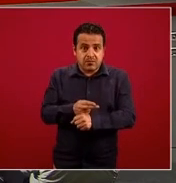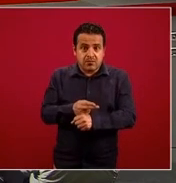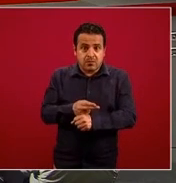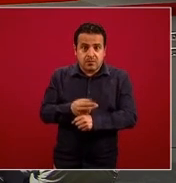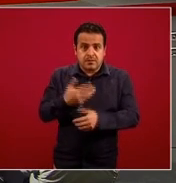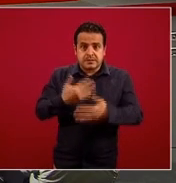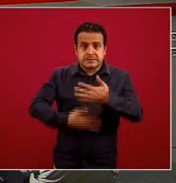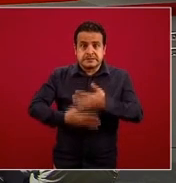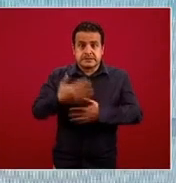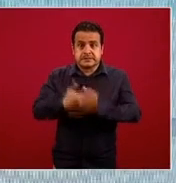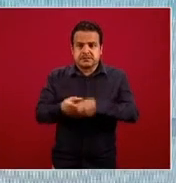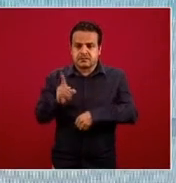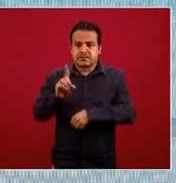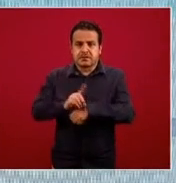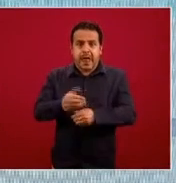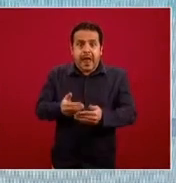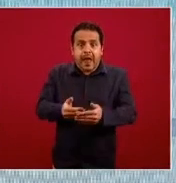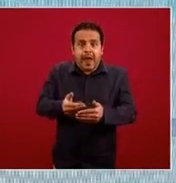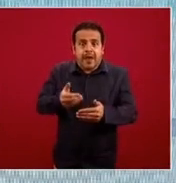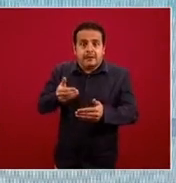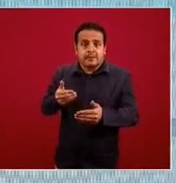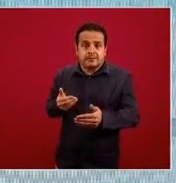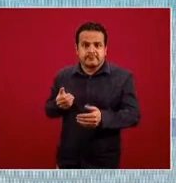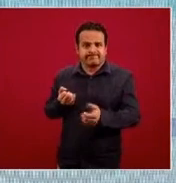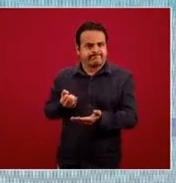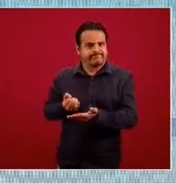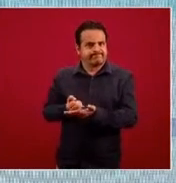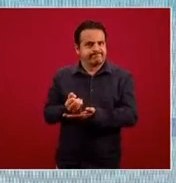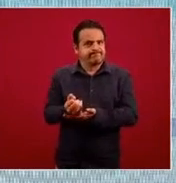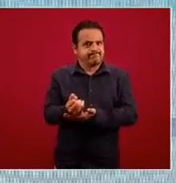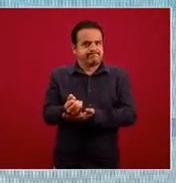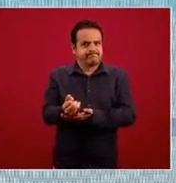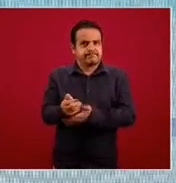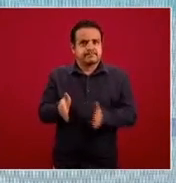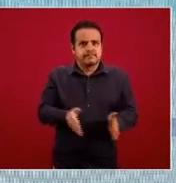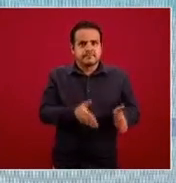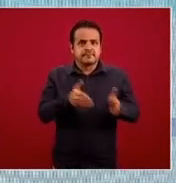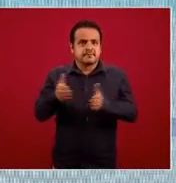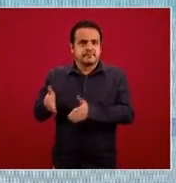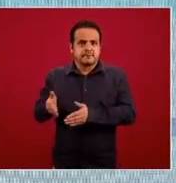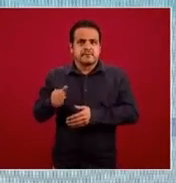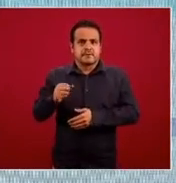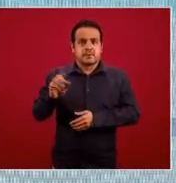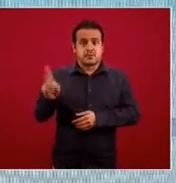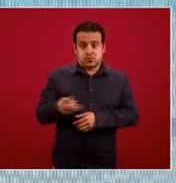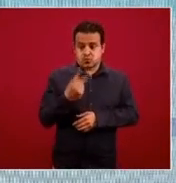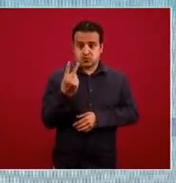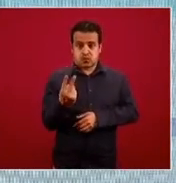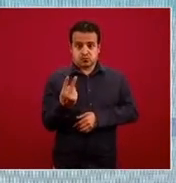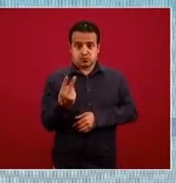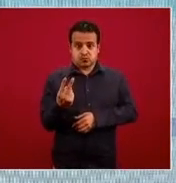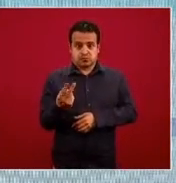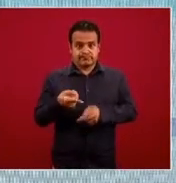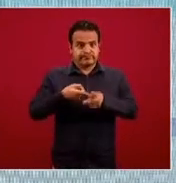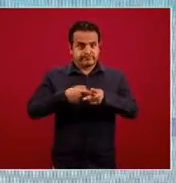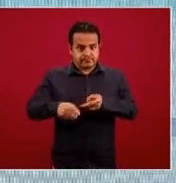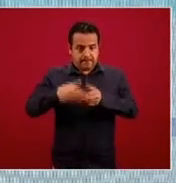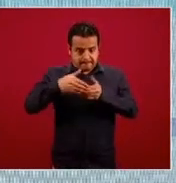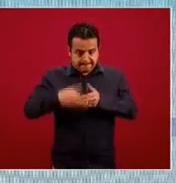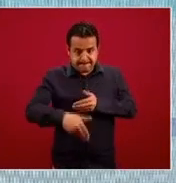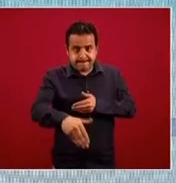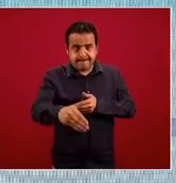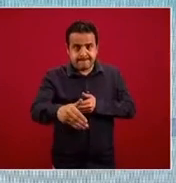measures that were relevant to phase 2, and even though we weren't quite there yet, we anticipated the phase 2,